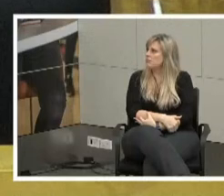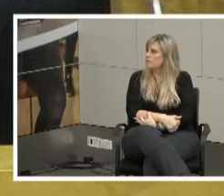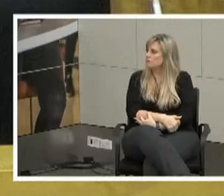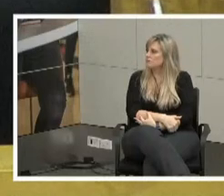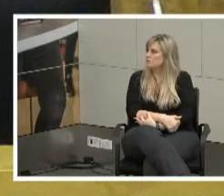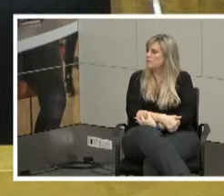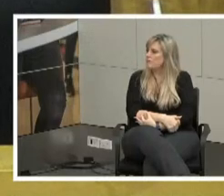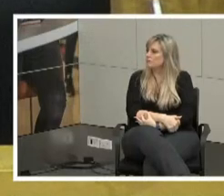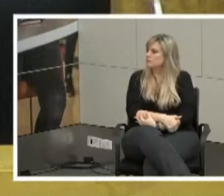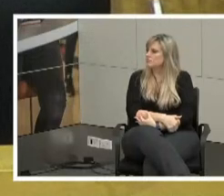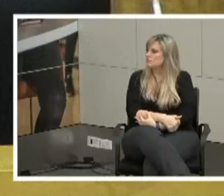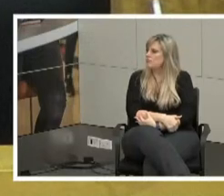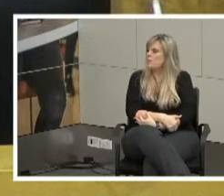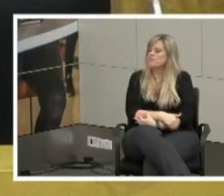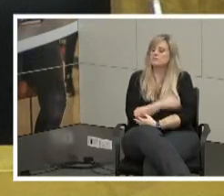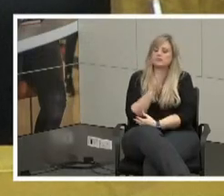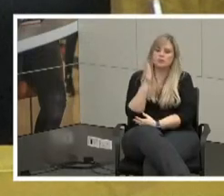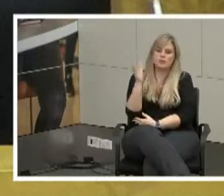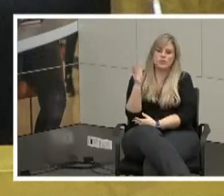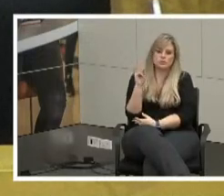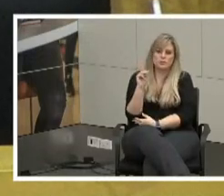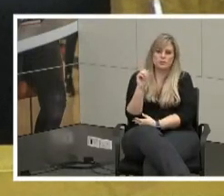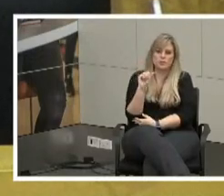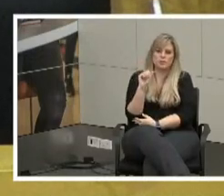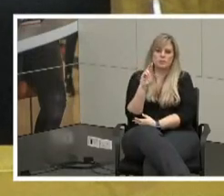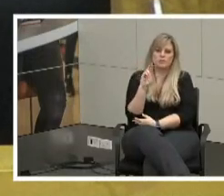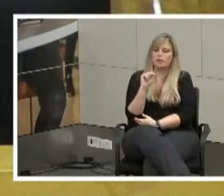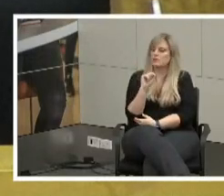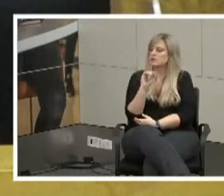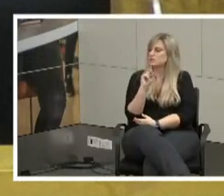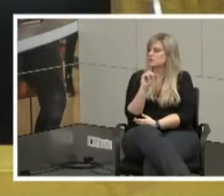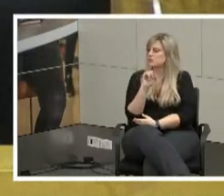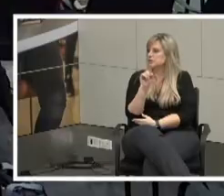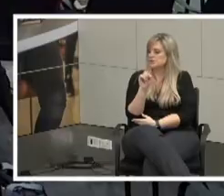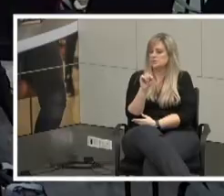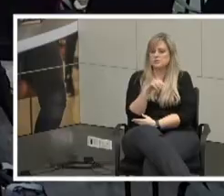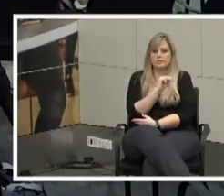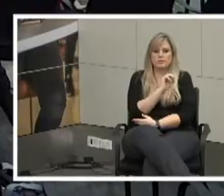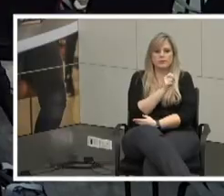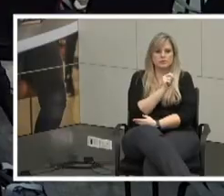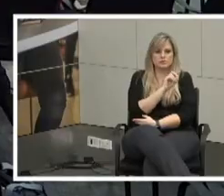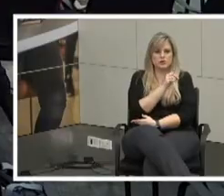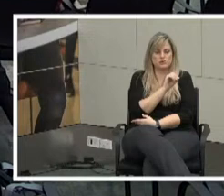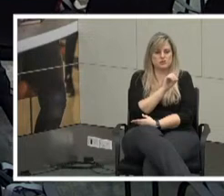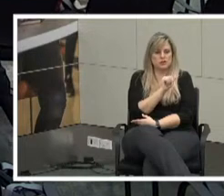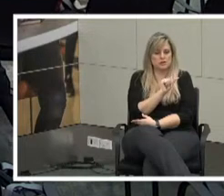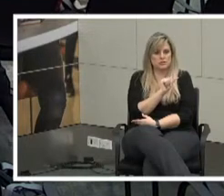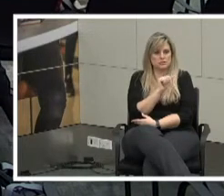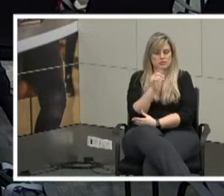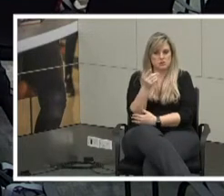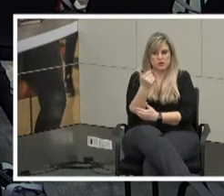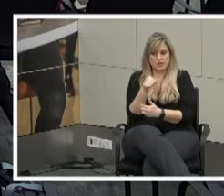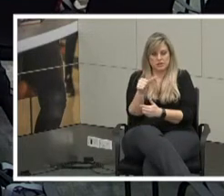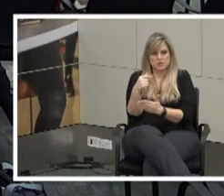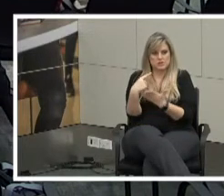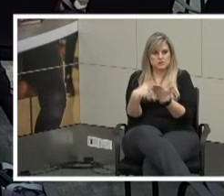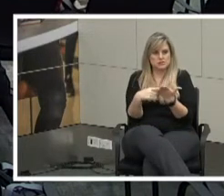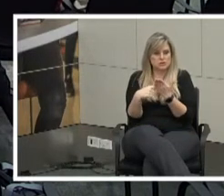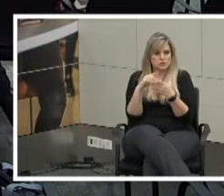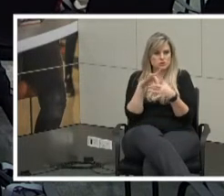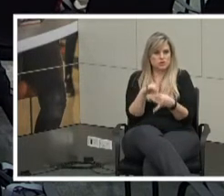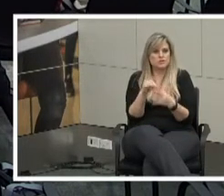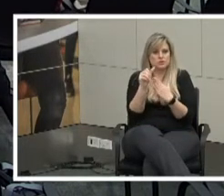consensus have a motion by Mr Martinez and a second by Miss Mendoza is there any discussion about the consent agenda